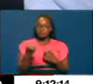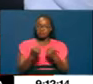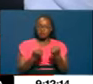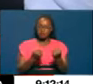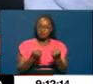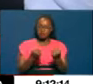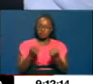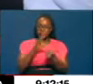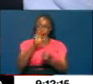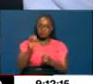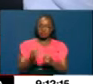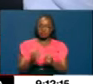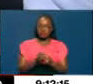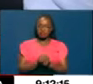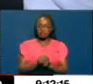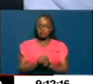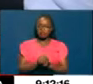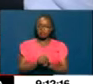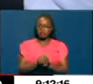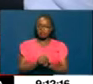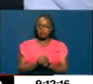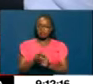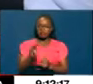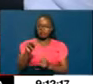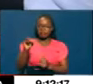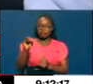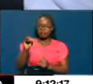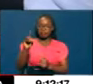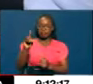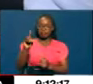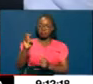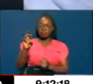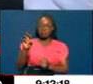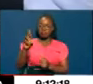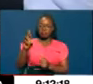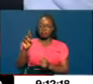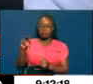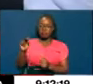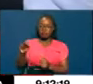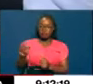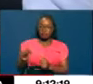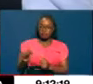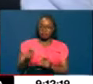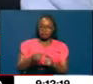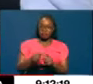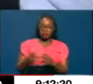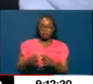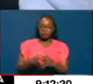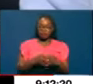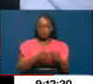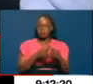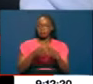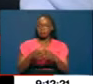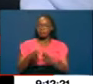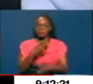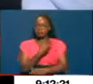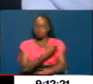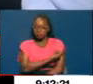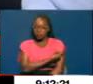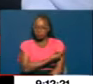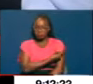figure. Moderna, the messenger RNA from USA vaccine, accounts